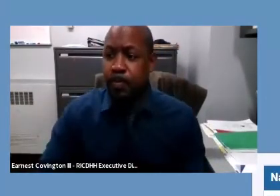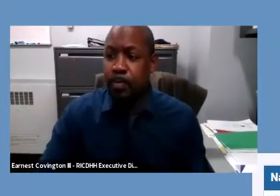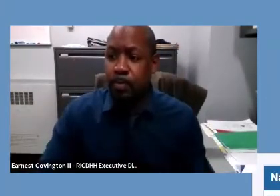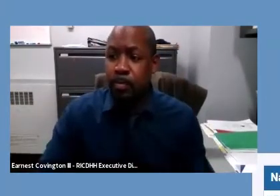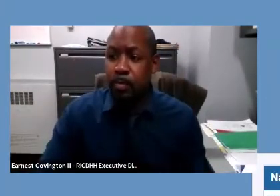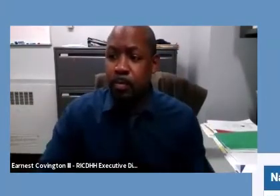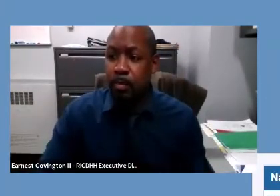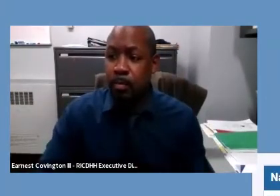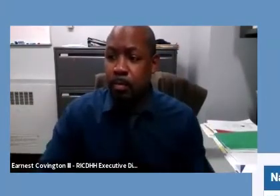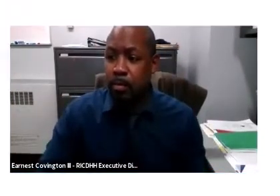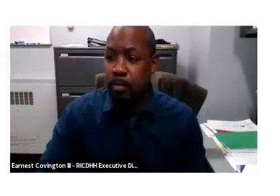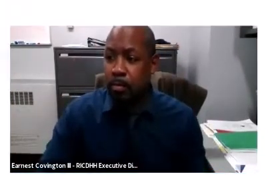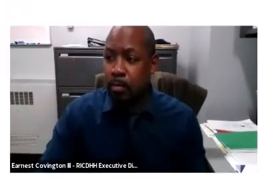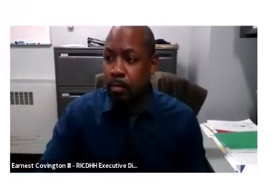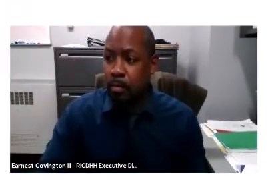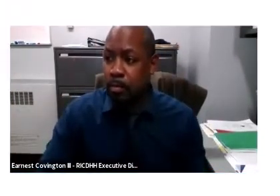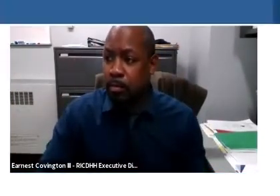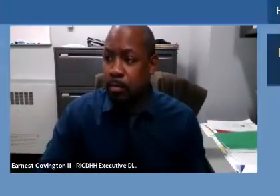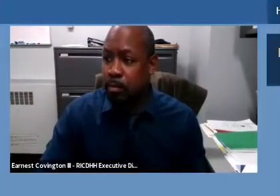interpreter's name and you click there.